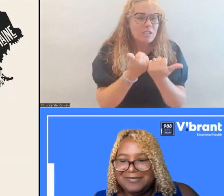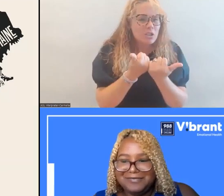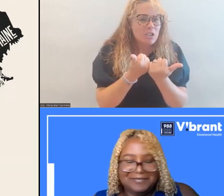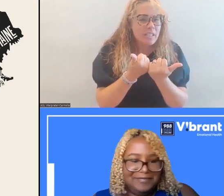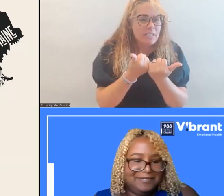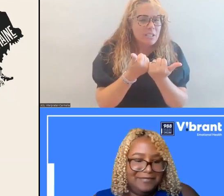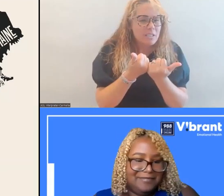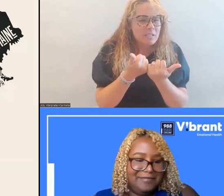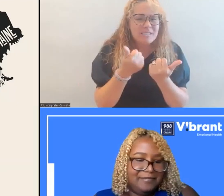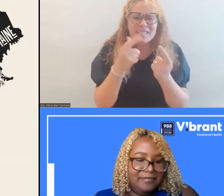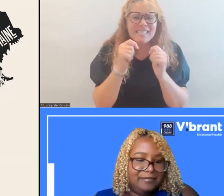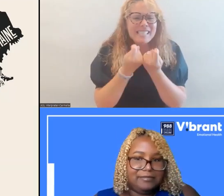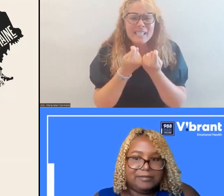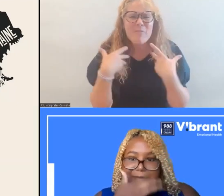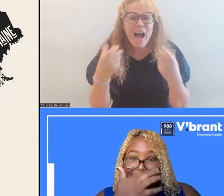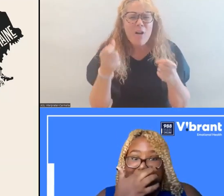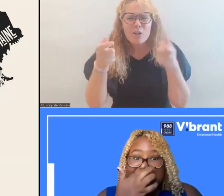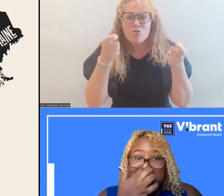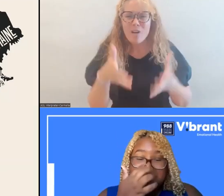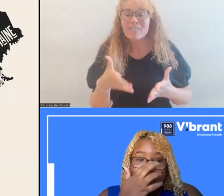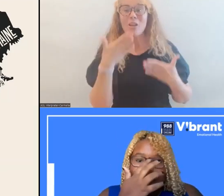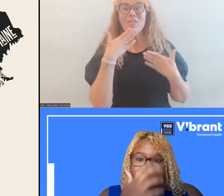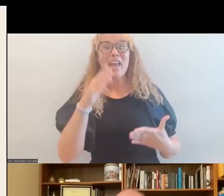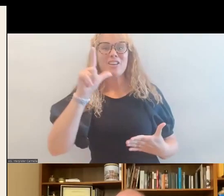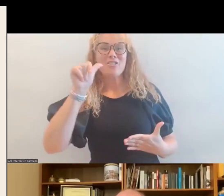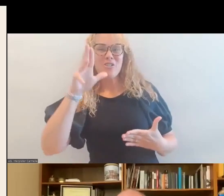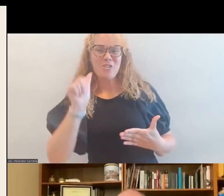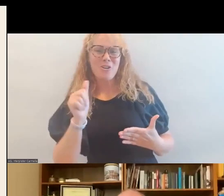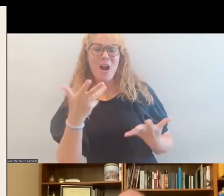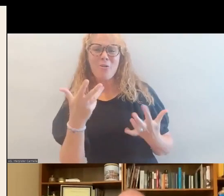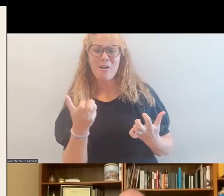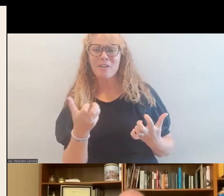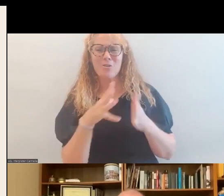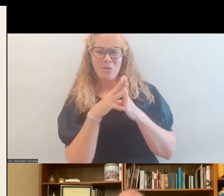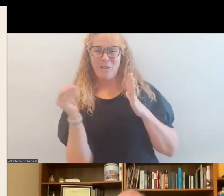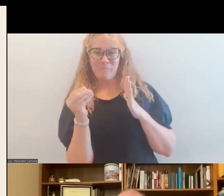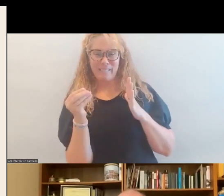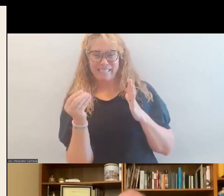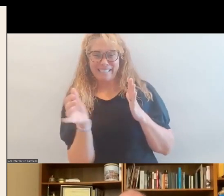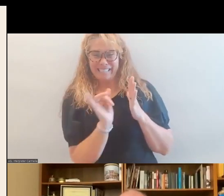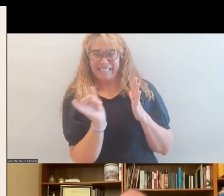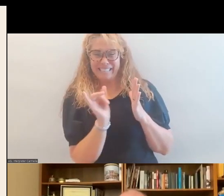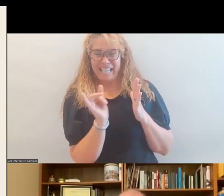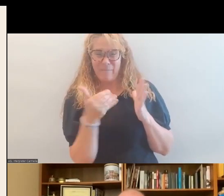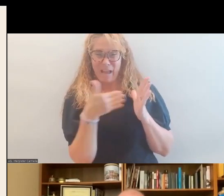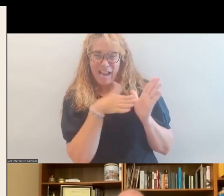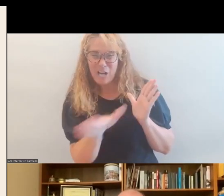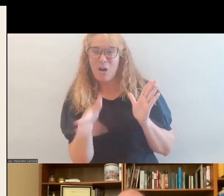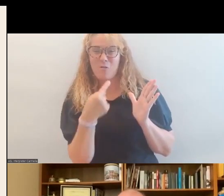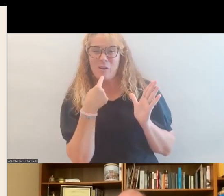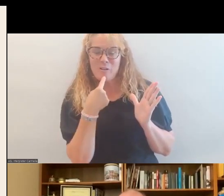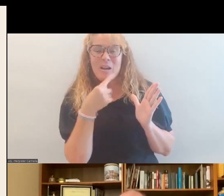Directors. Thank you, Laura. And I want to echo what you and John said, that the